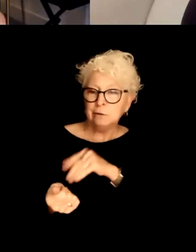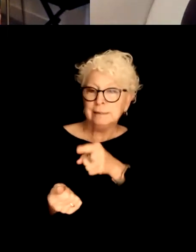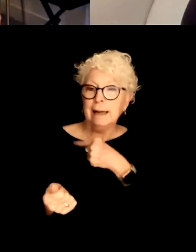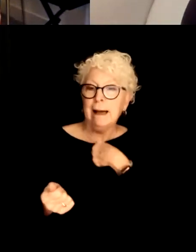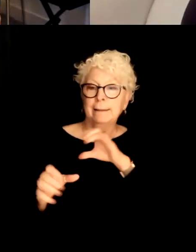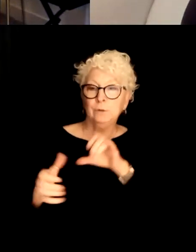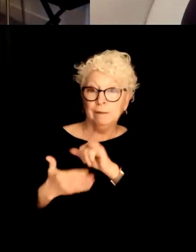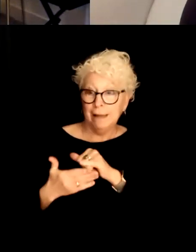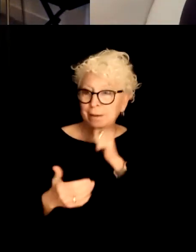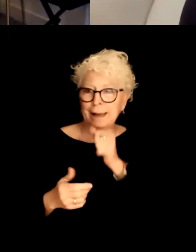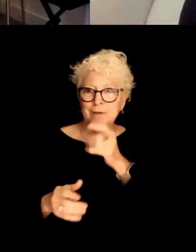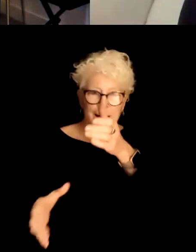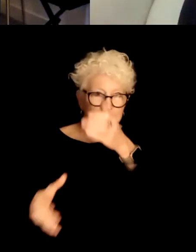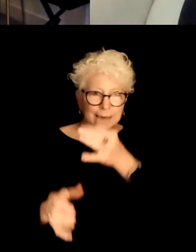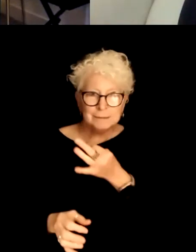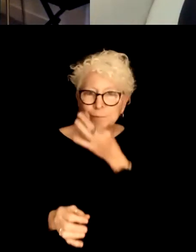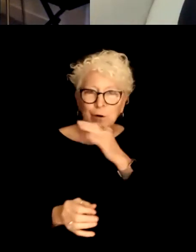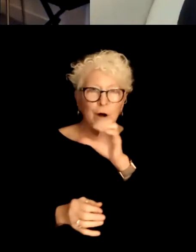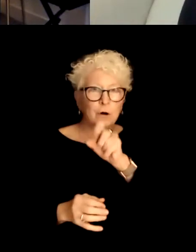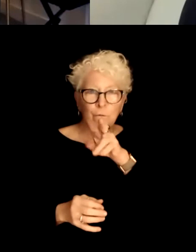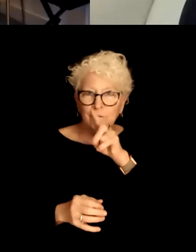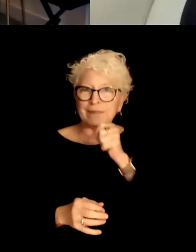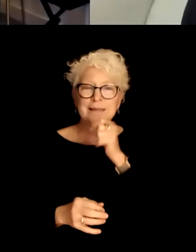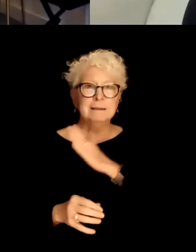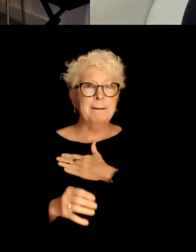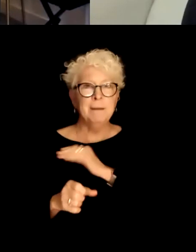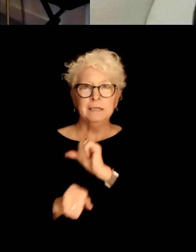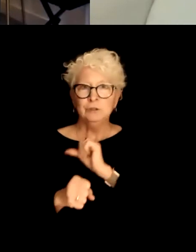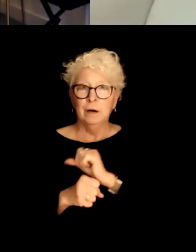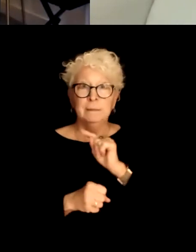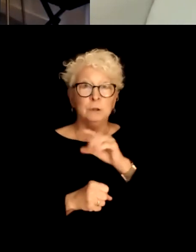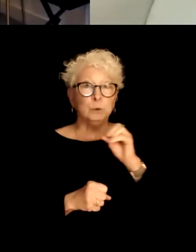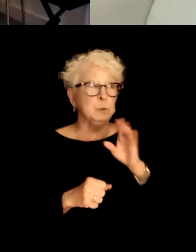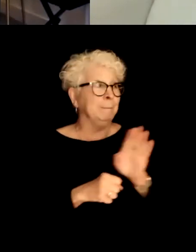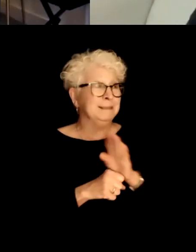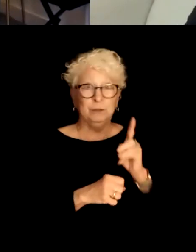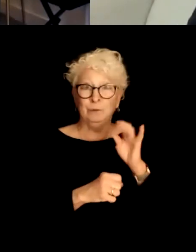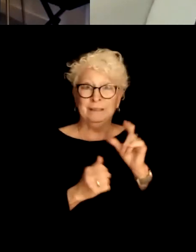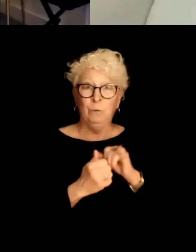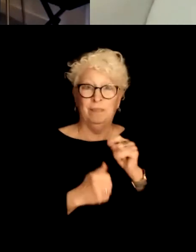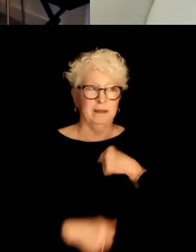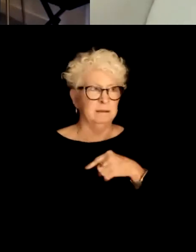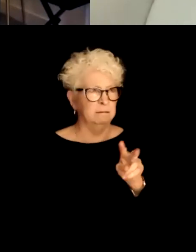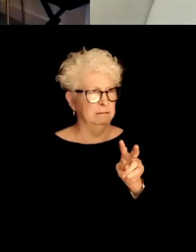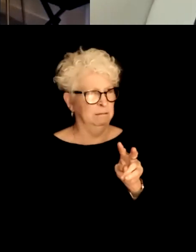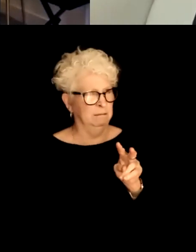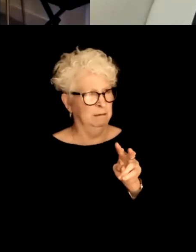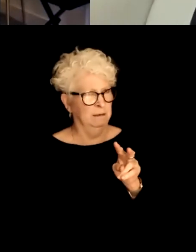to become an ME expert. I'm too busy to deal with this. And